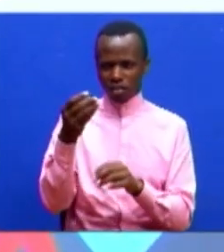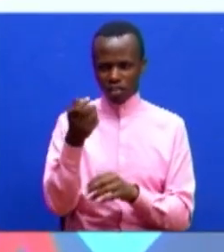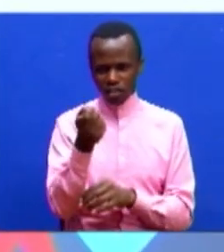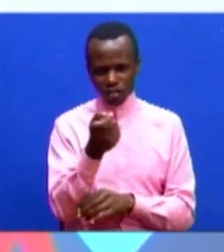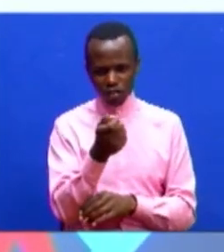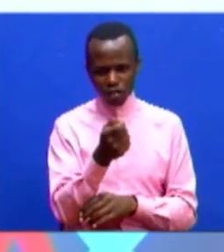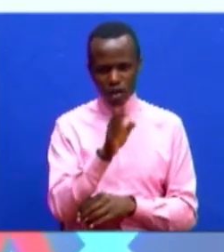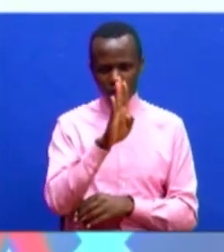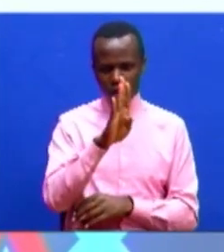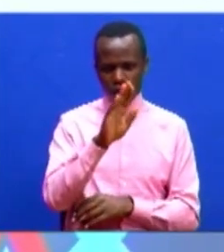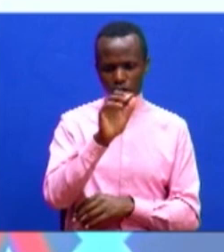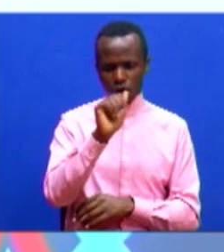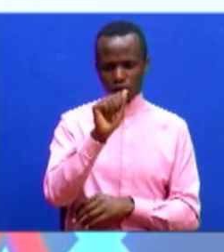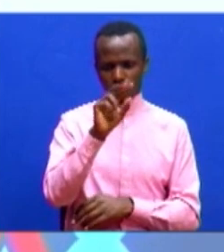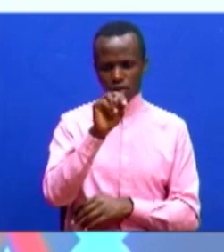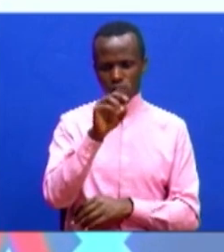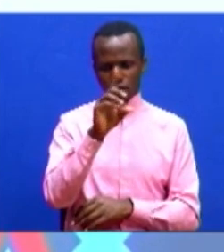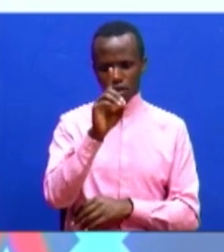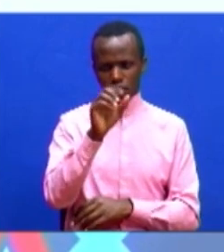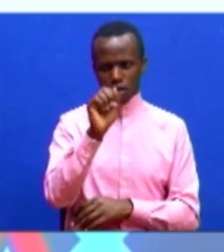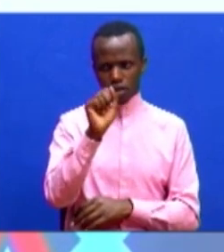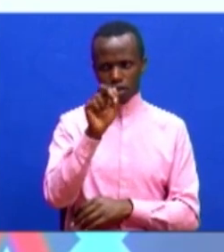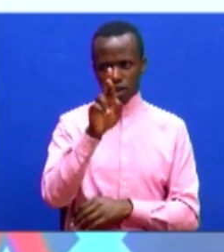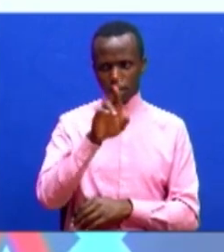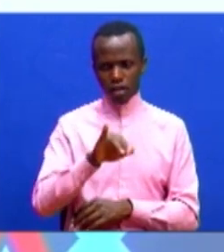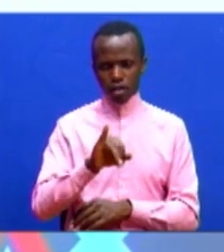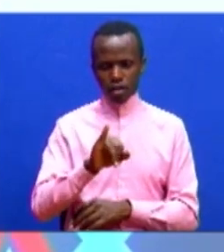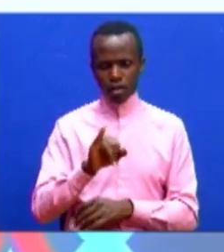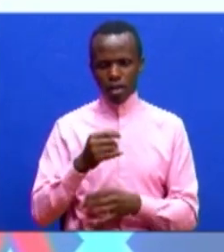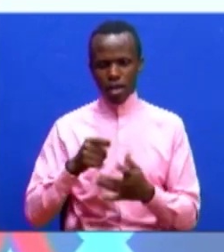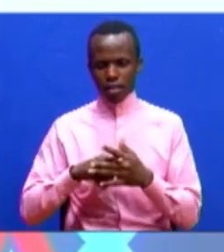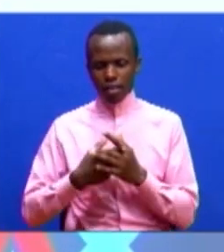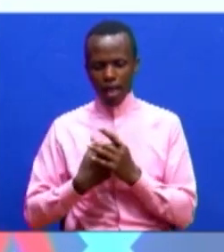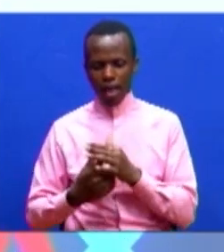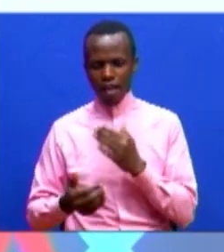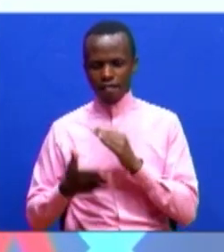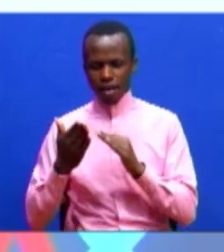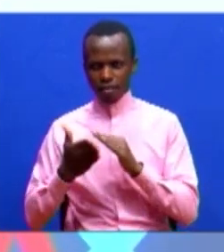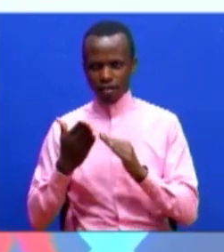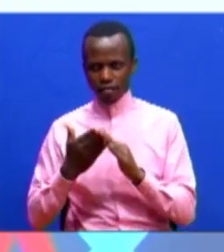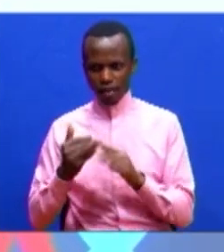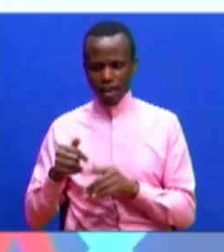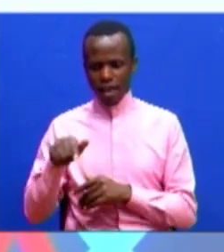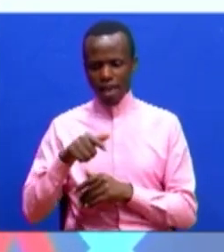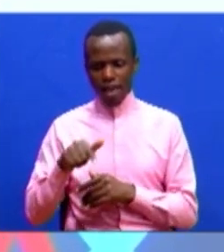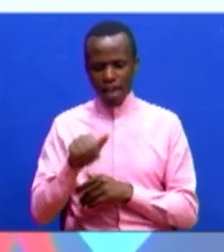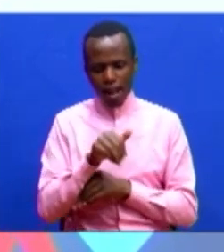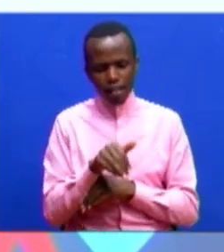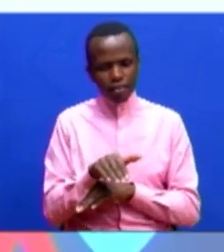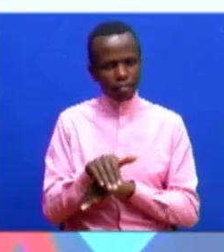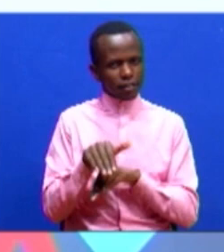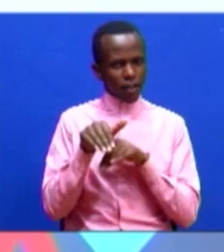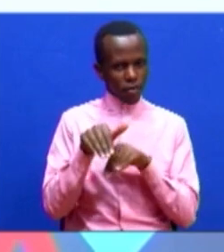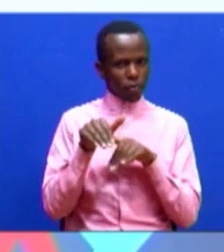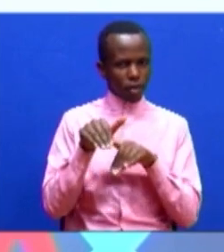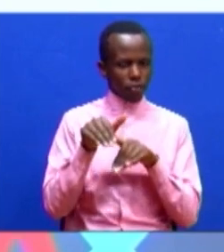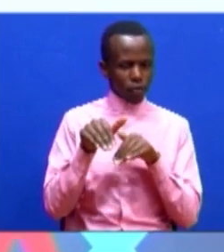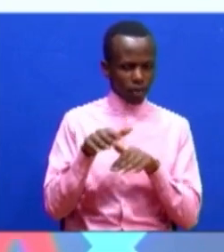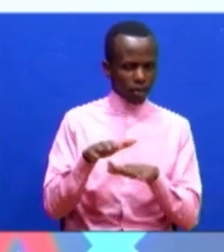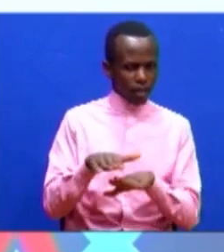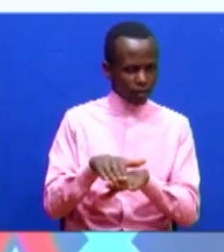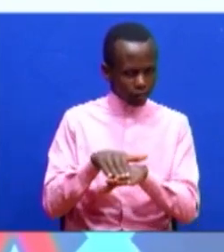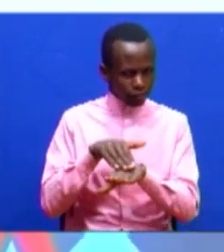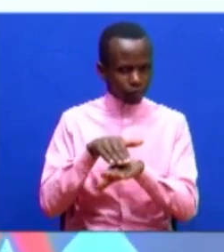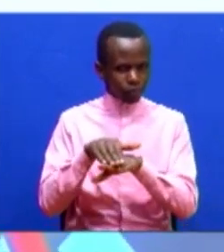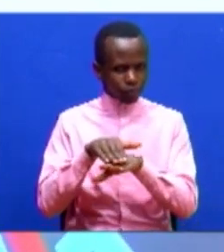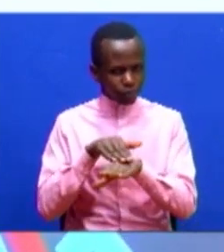tulijua atakuja hivyo na kuanza mechi kwa kasi. Azi tukama tu sit back. Tukajaribu tuwapate na either